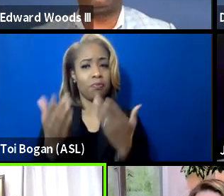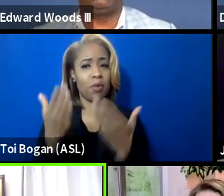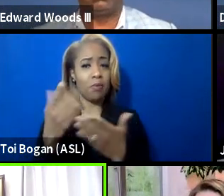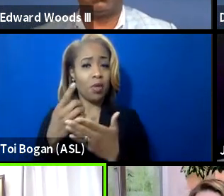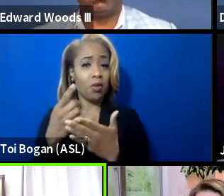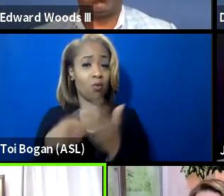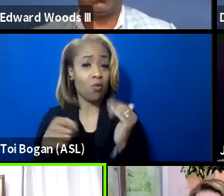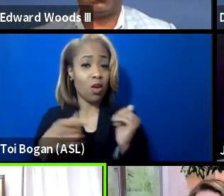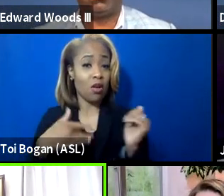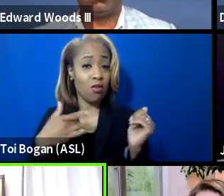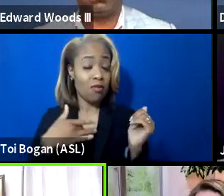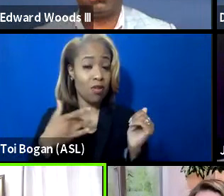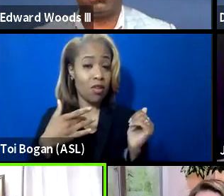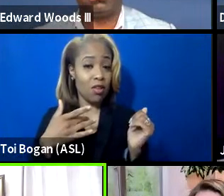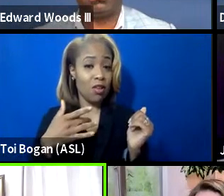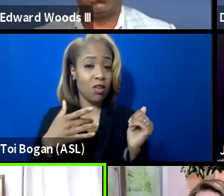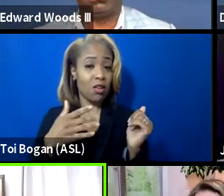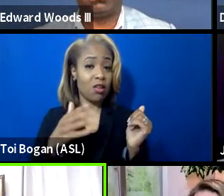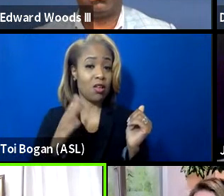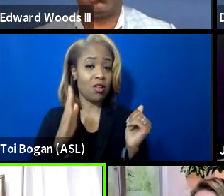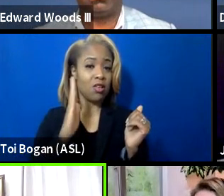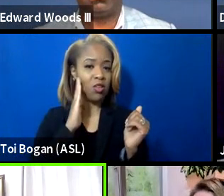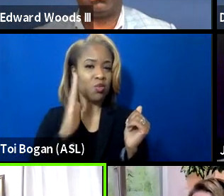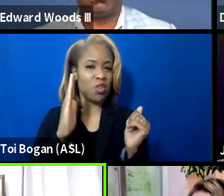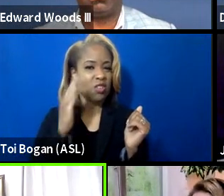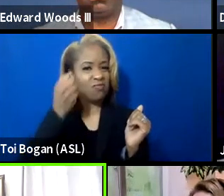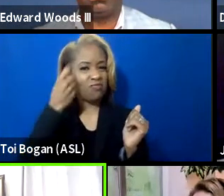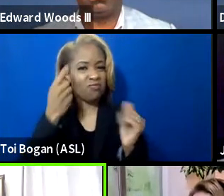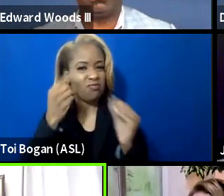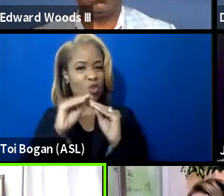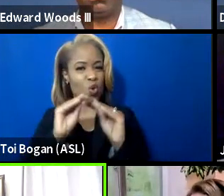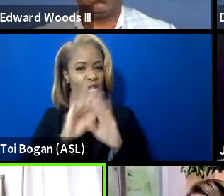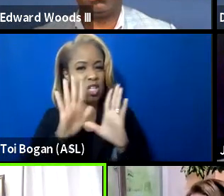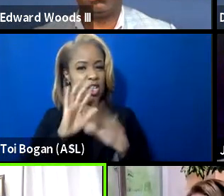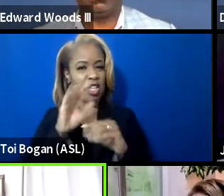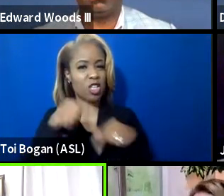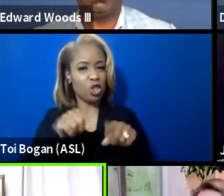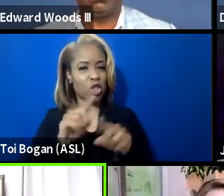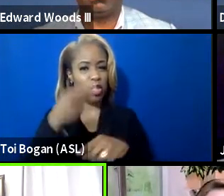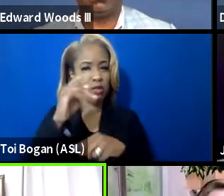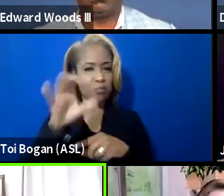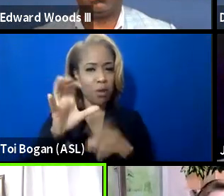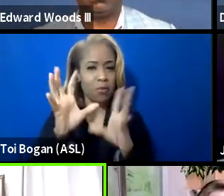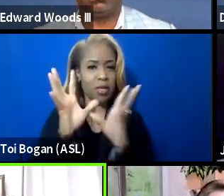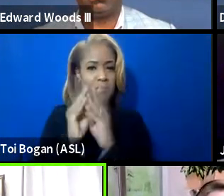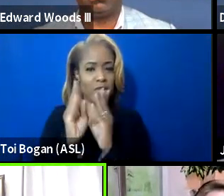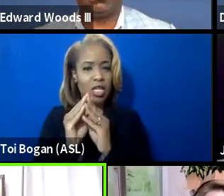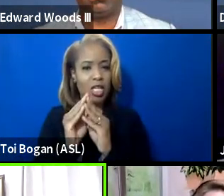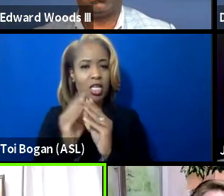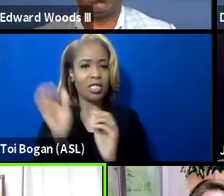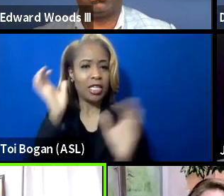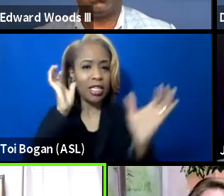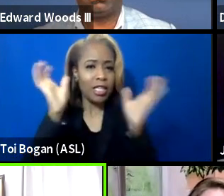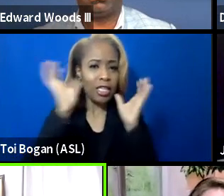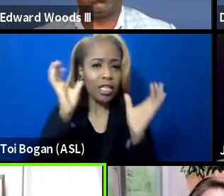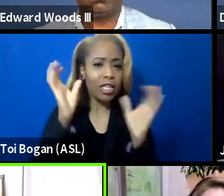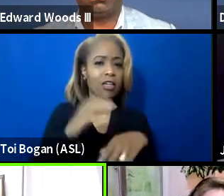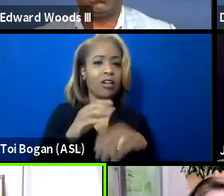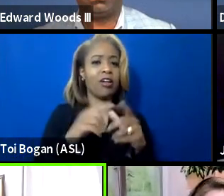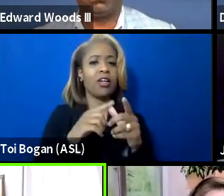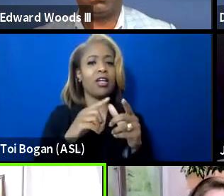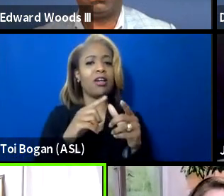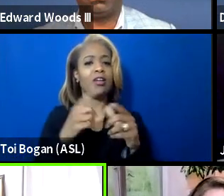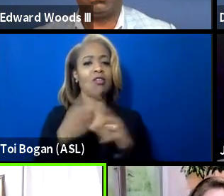experiencing, you'll get the fruits of our labor when we're in public hearings and connecting and hearing the thoughts, and then starting